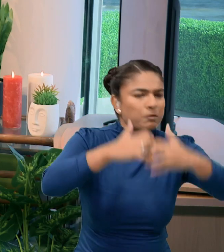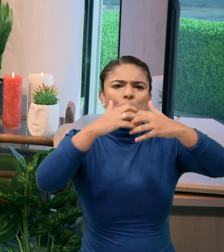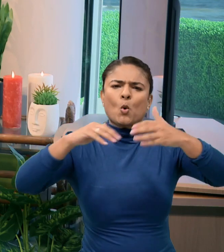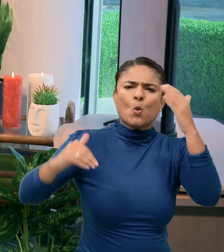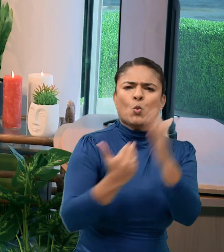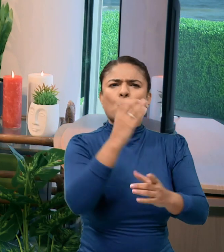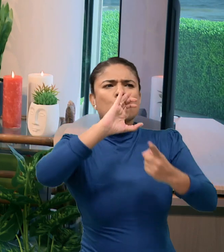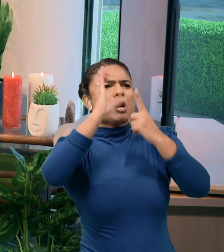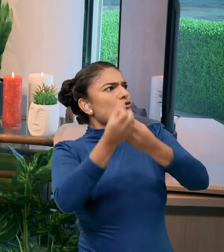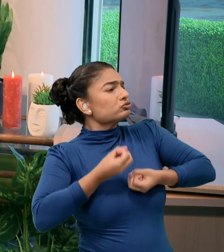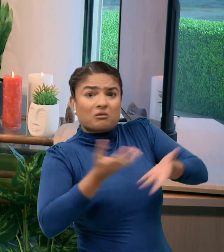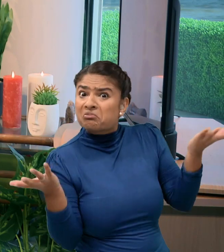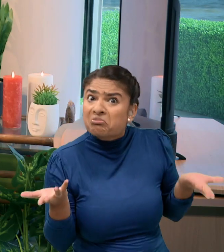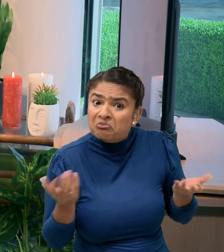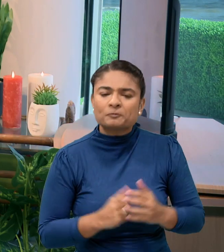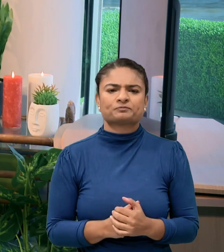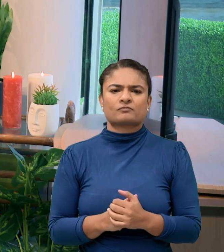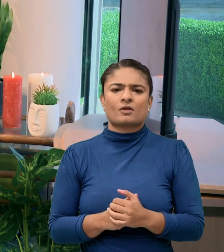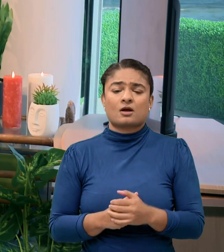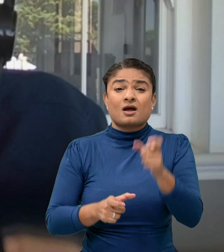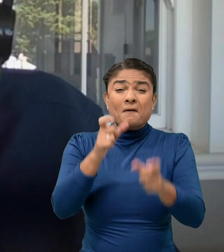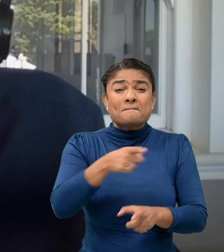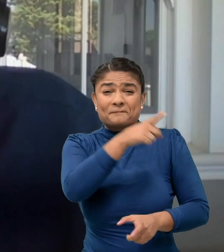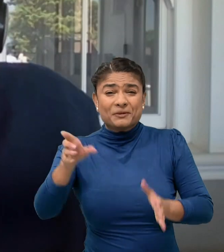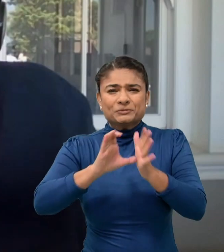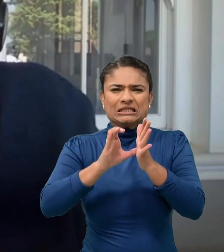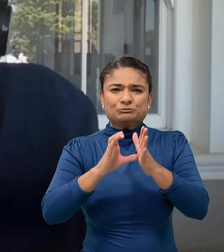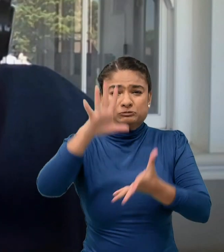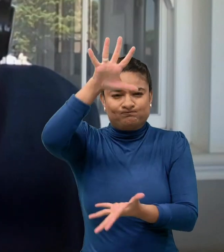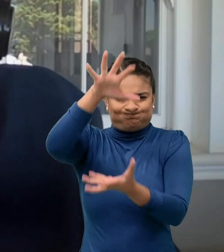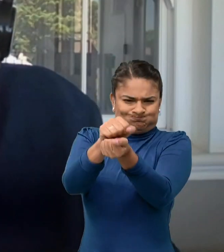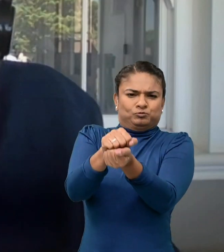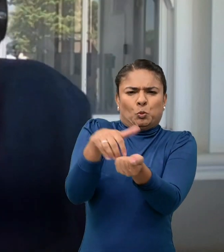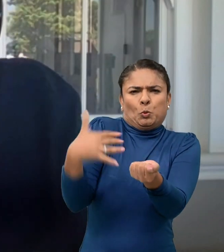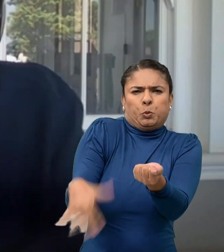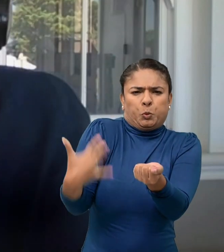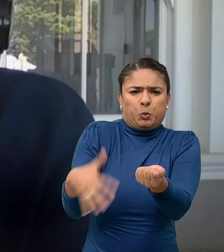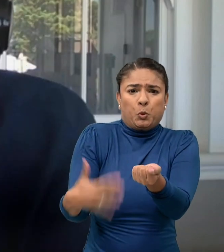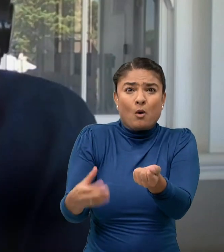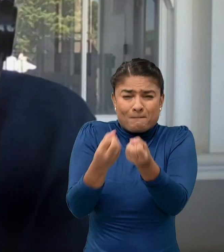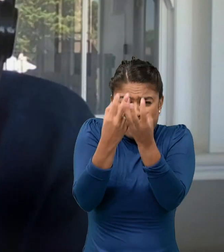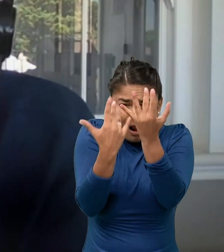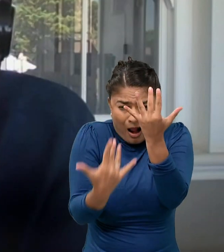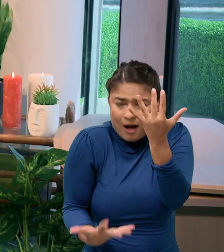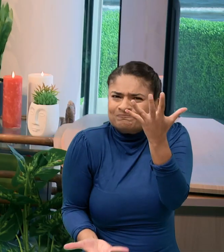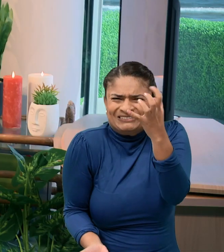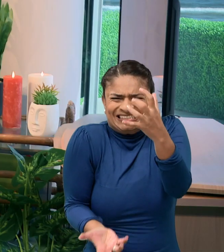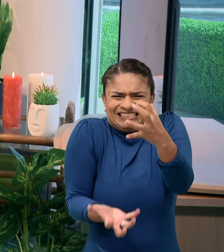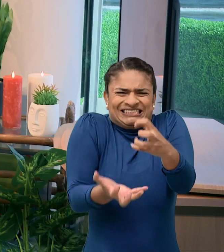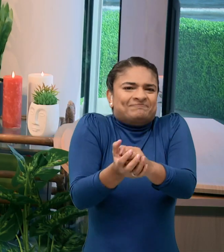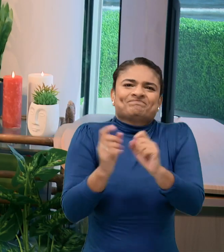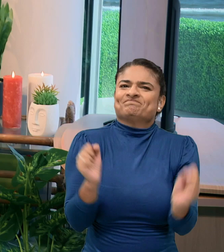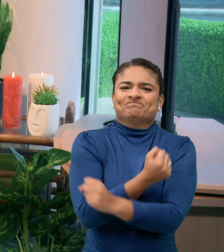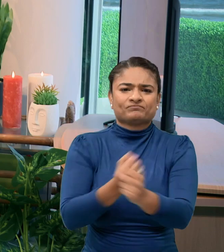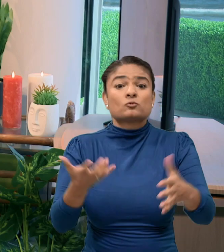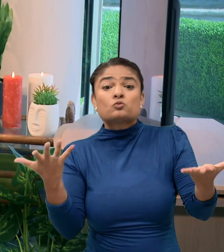How do we create a new culture, so to speak? With a disability, you have a tight brief. There's an awful lot of stuff you can't do.